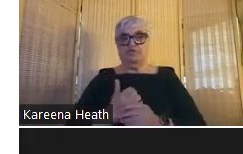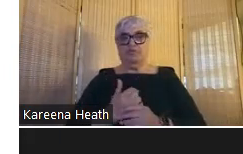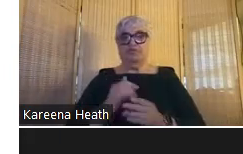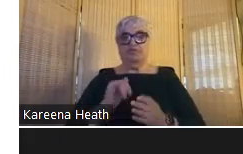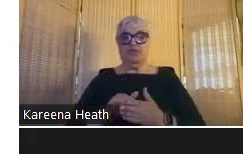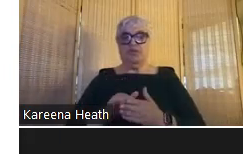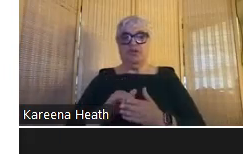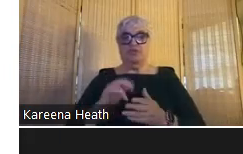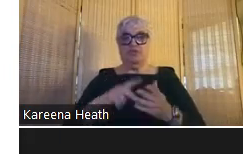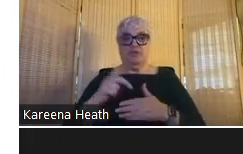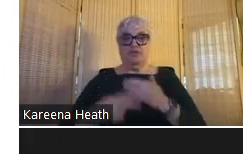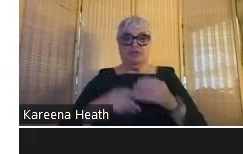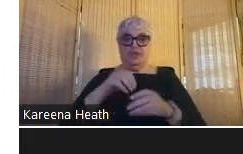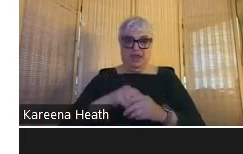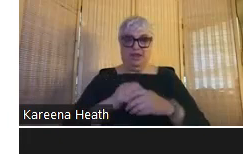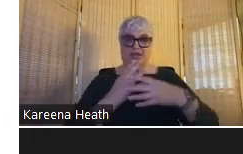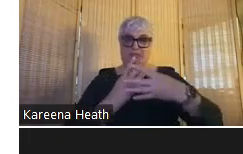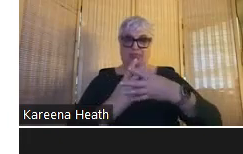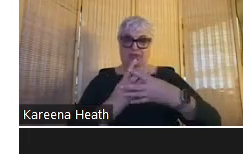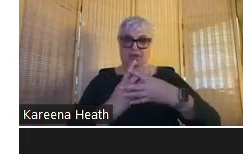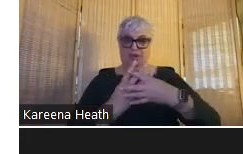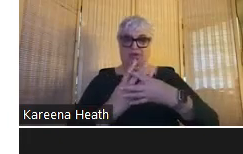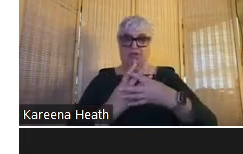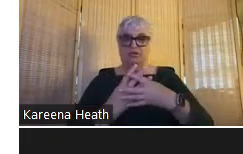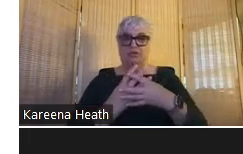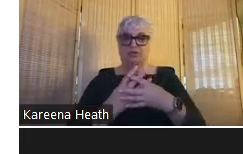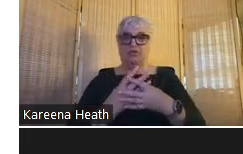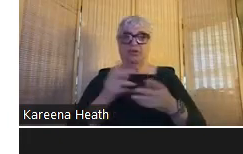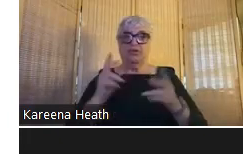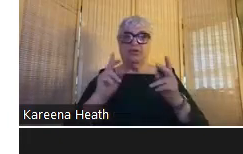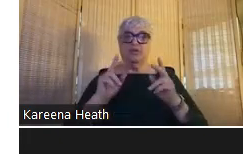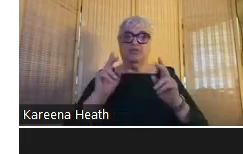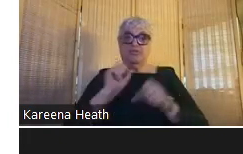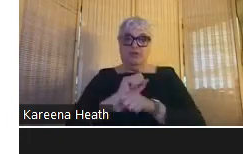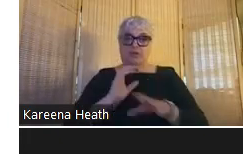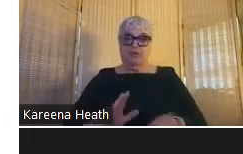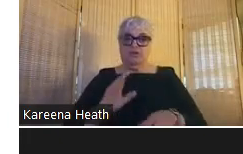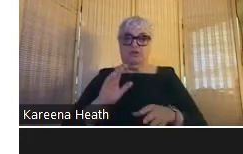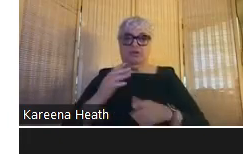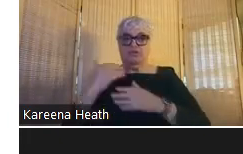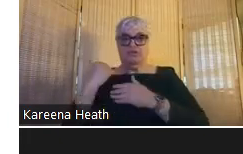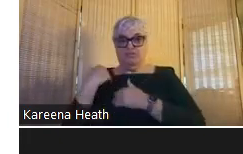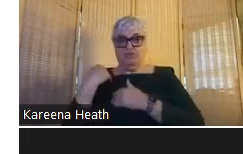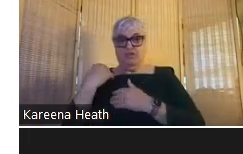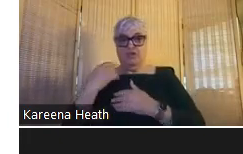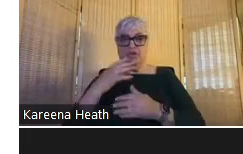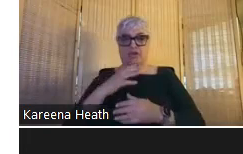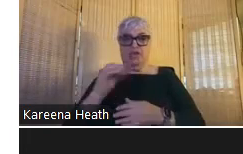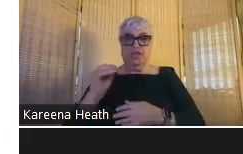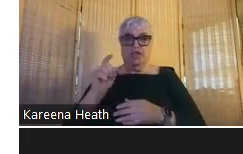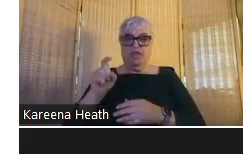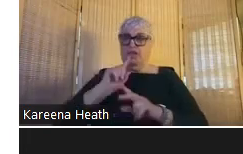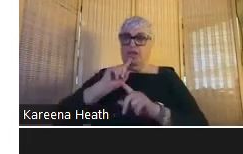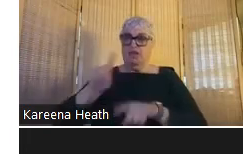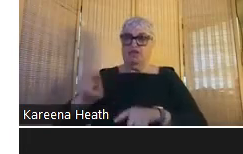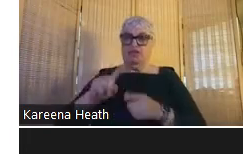residential program is in a correctional facility, the personnel that are assigned, if they're group living workers, must be responsive and